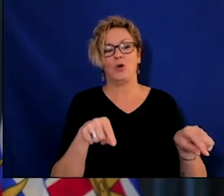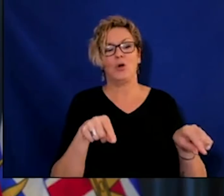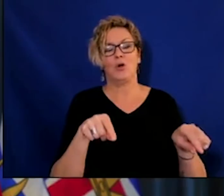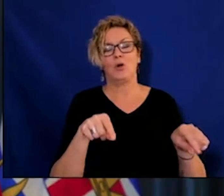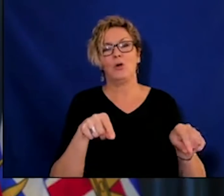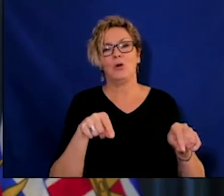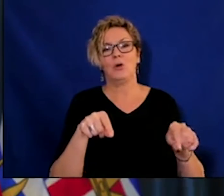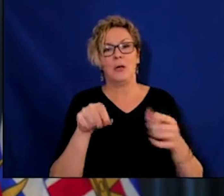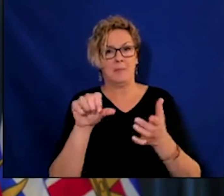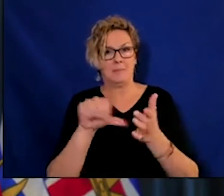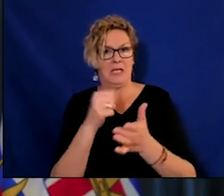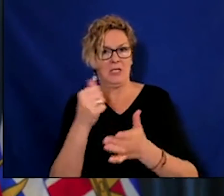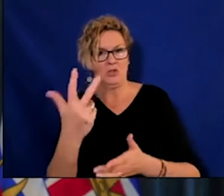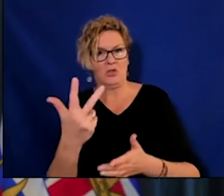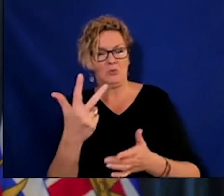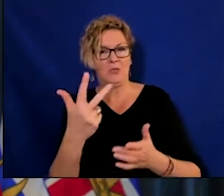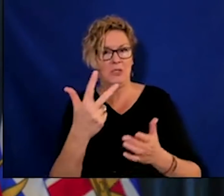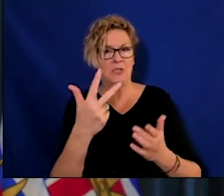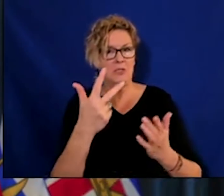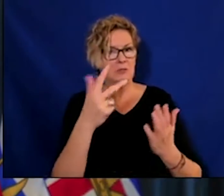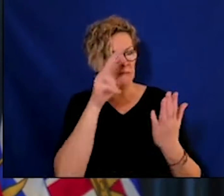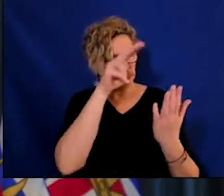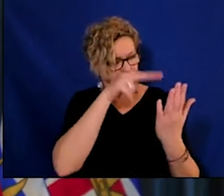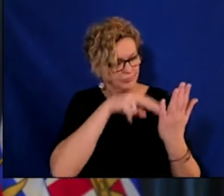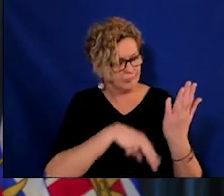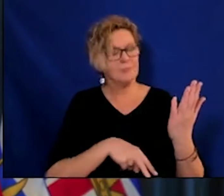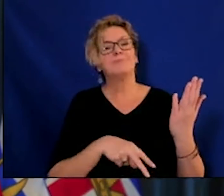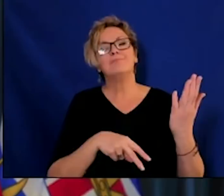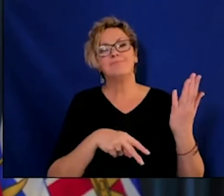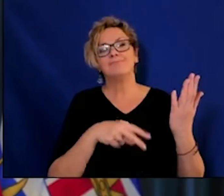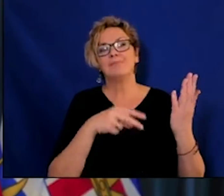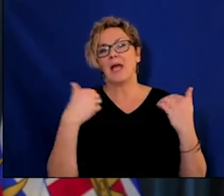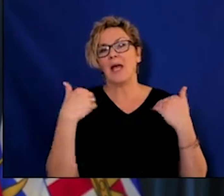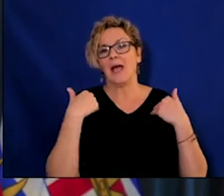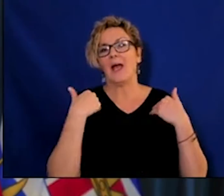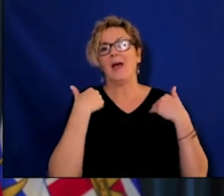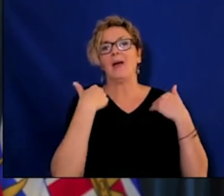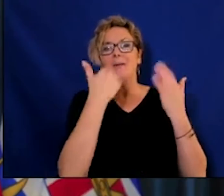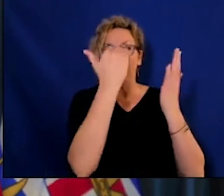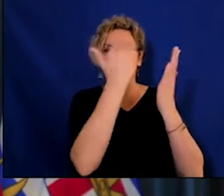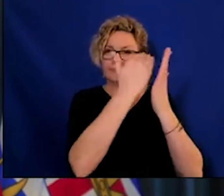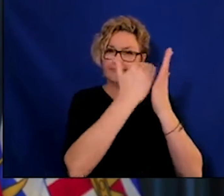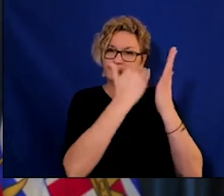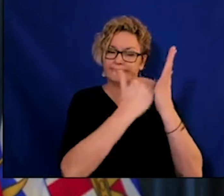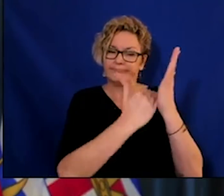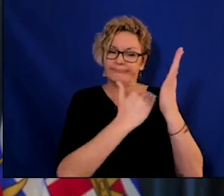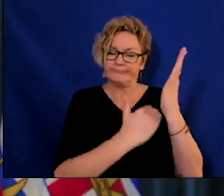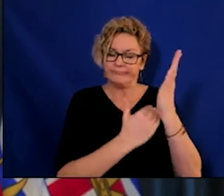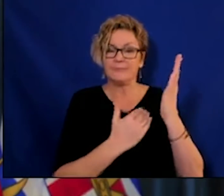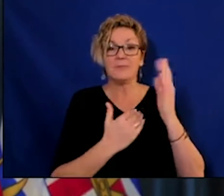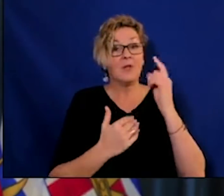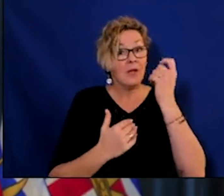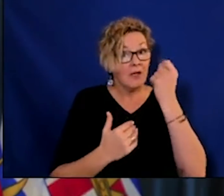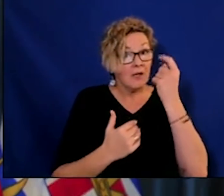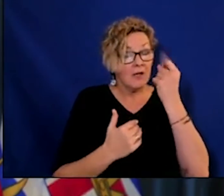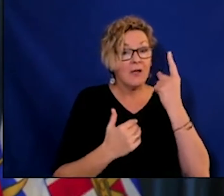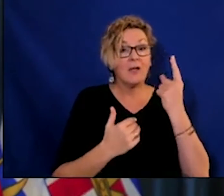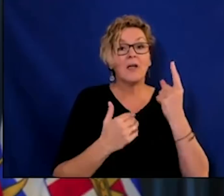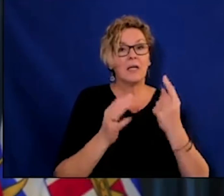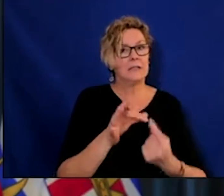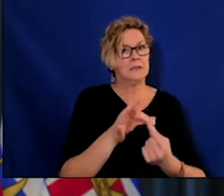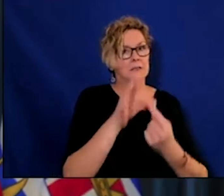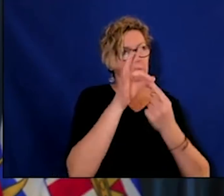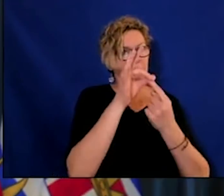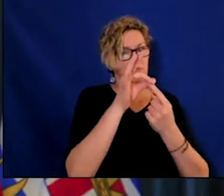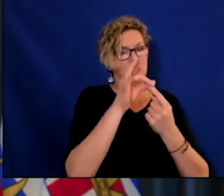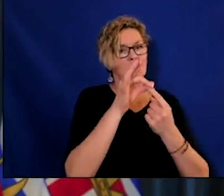do here, and these are all both religious and secular events, of course, of all kinds, except with weddings and funerals